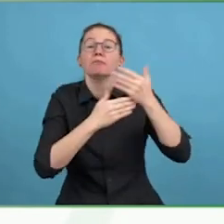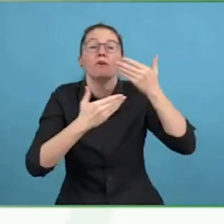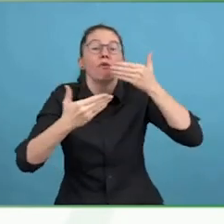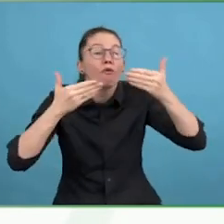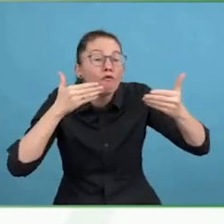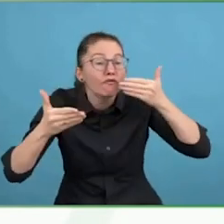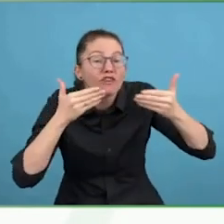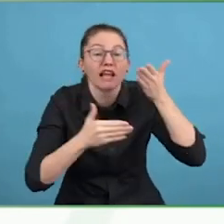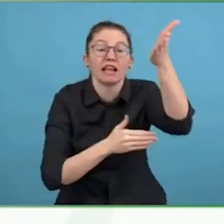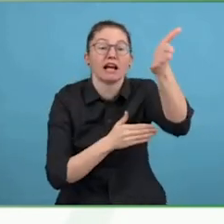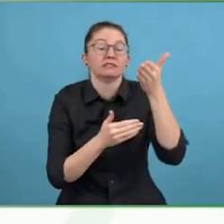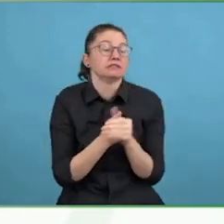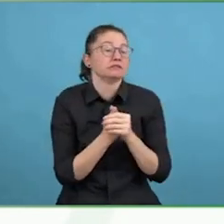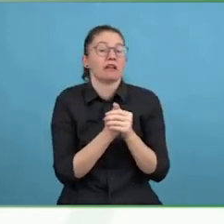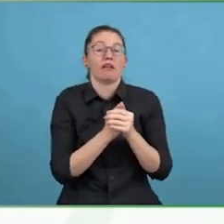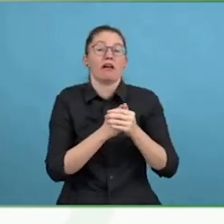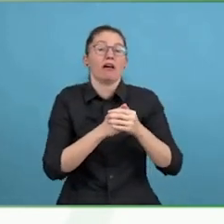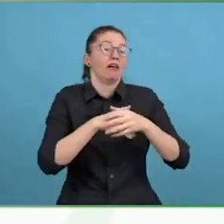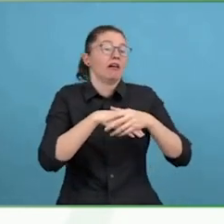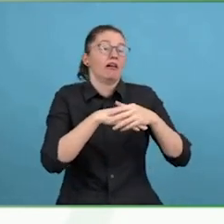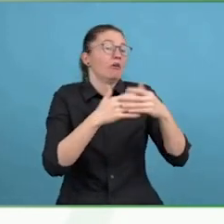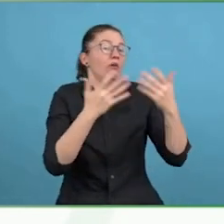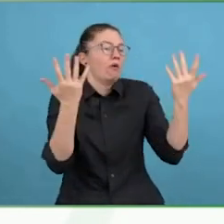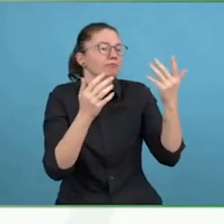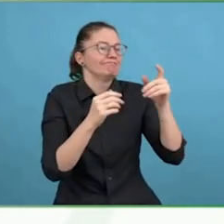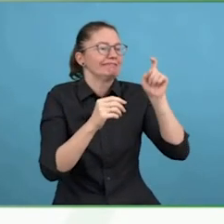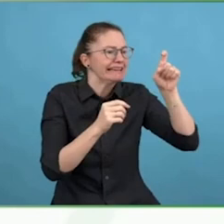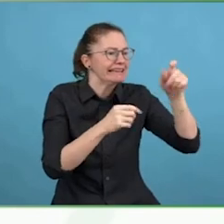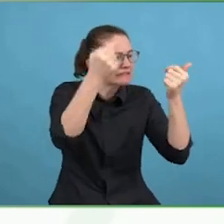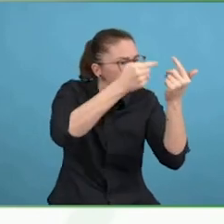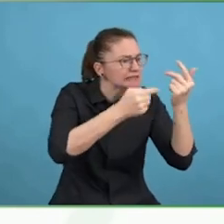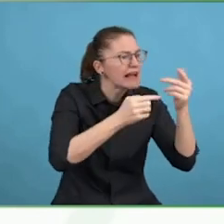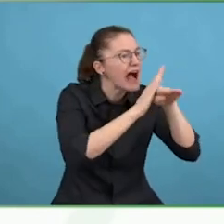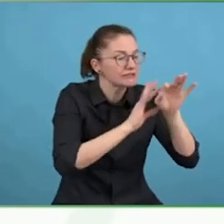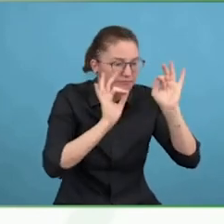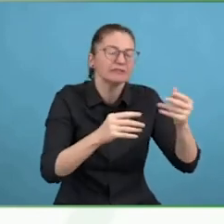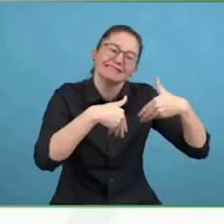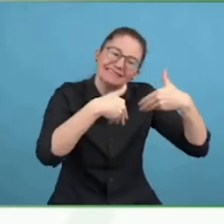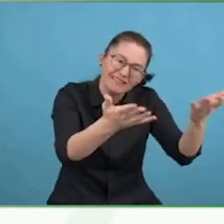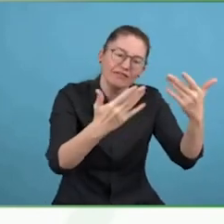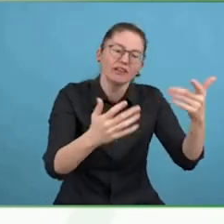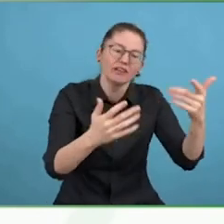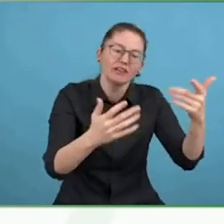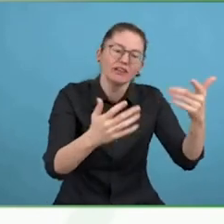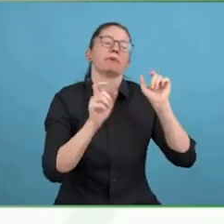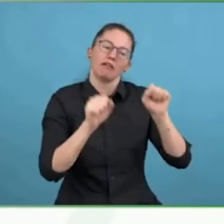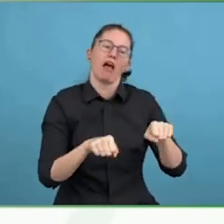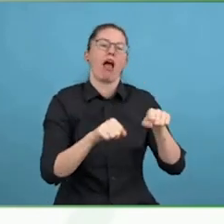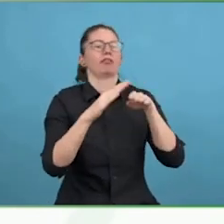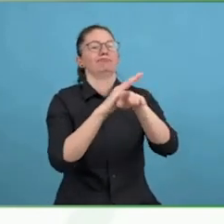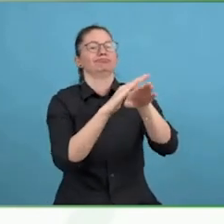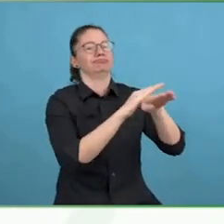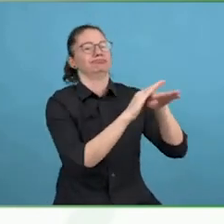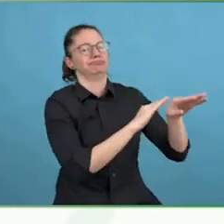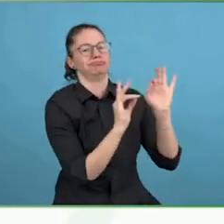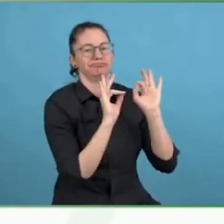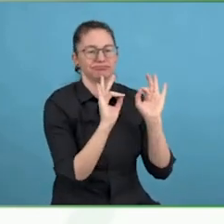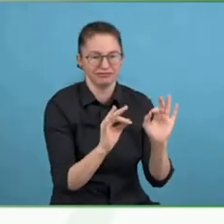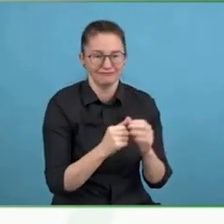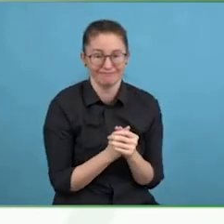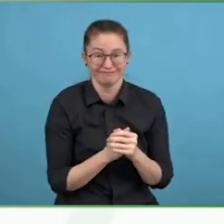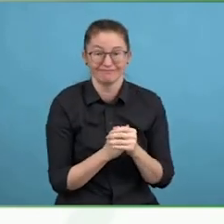salons, accessible routes to the festival, and maps indicating obstacles might make it problem